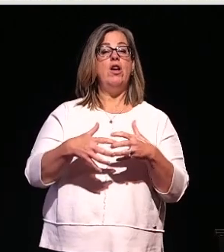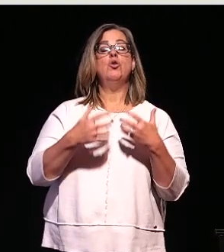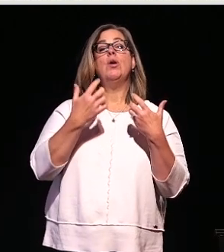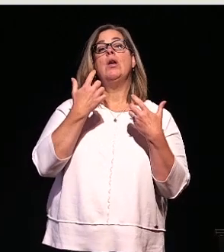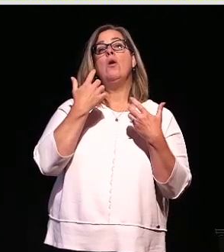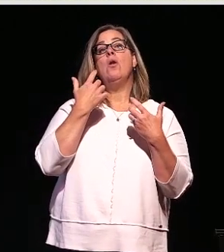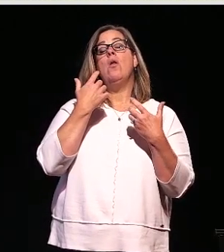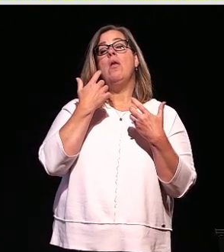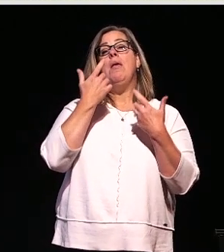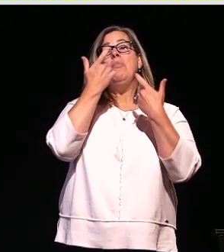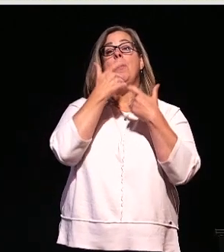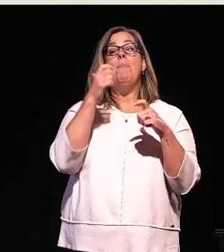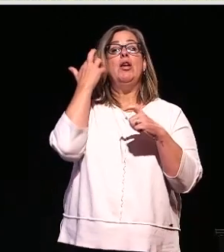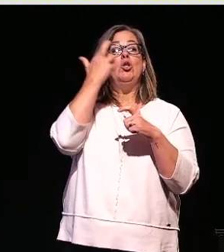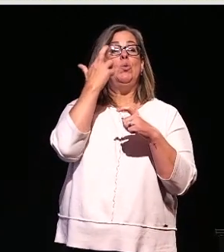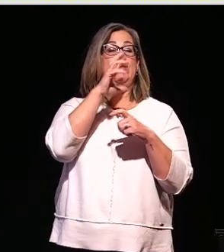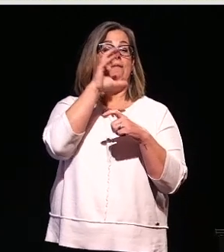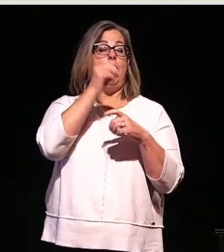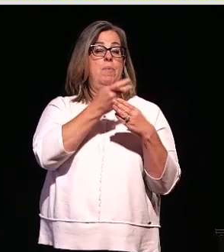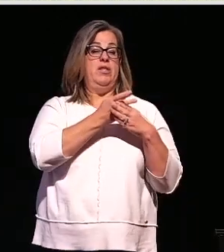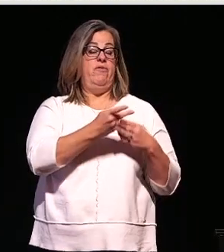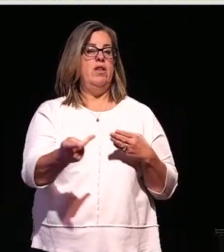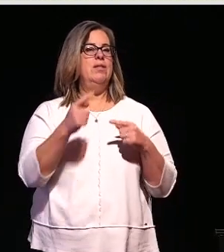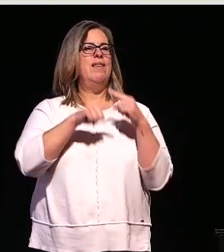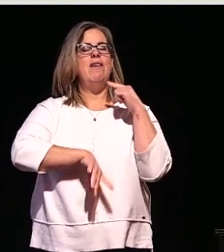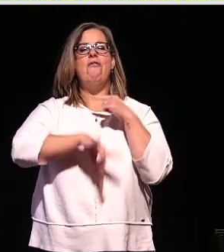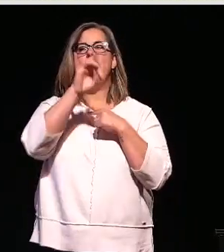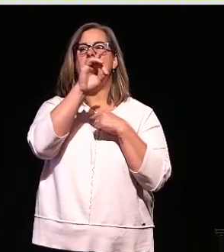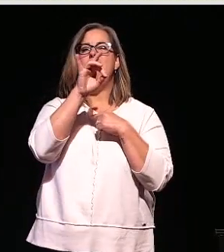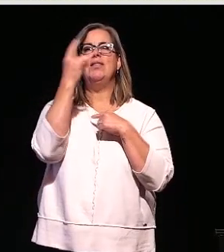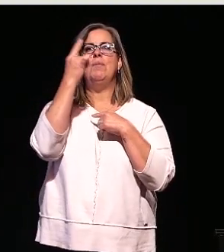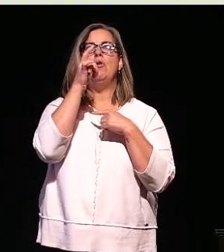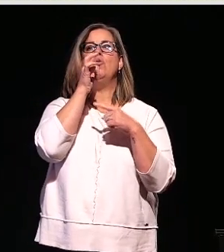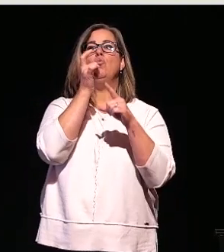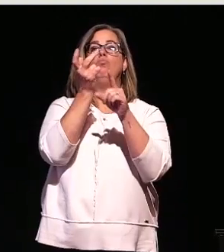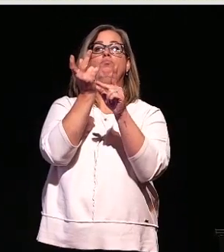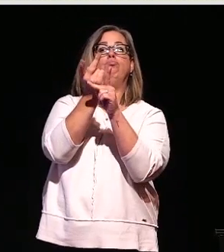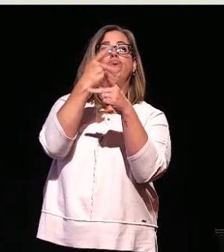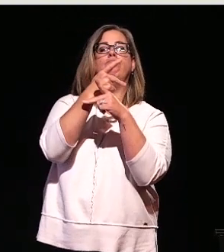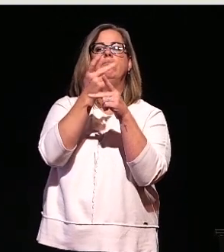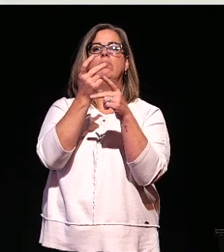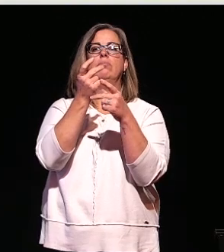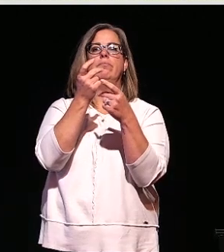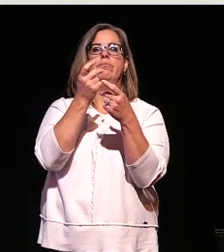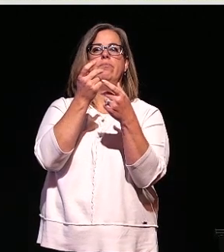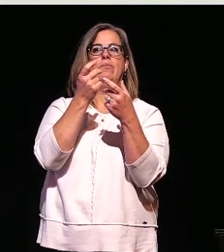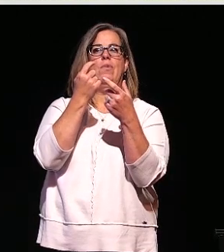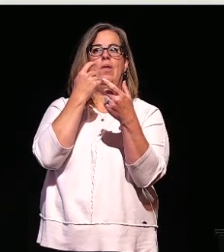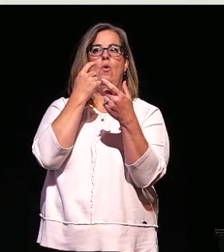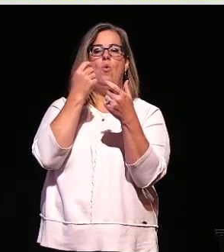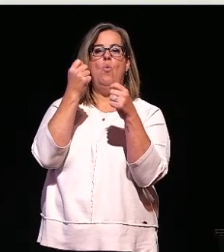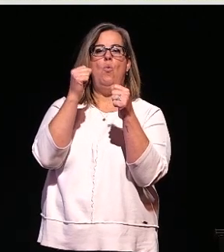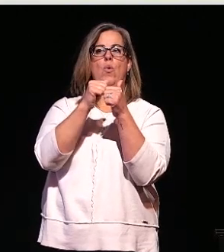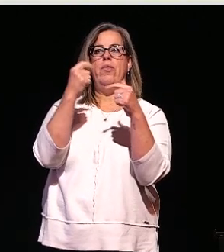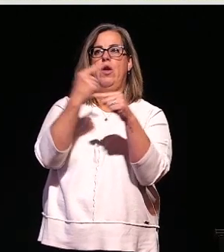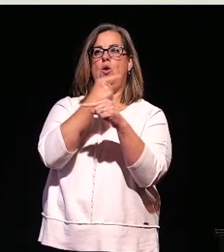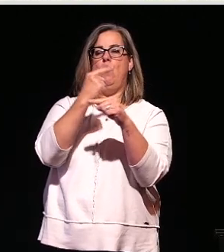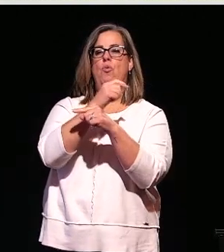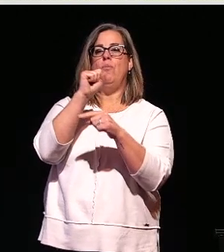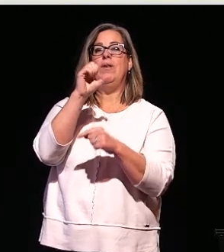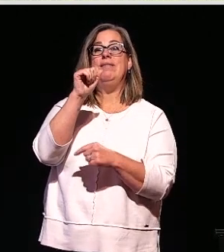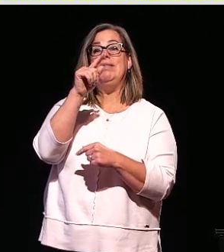stage companies fail is because they can't find someone to produce their product for them at an appropriate scale.